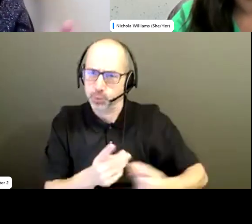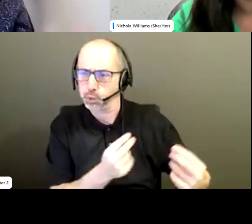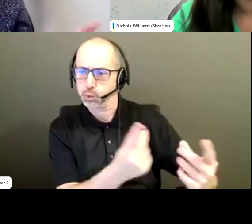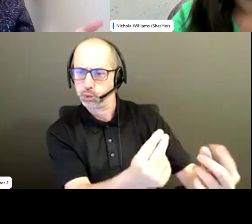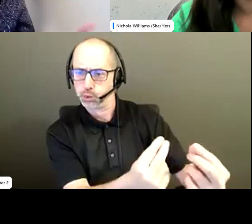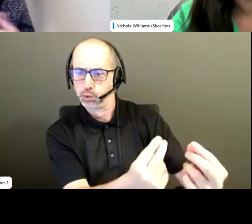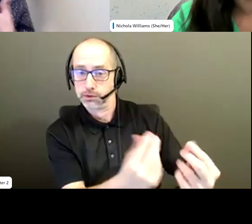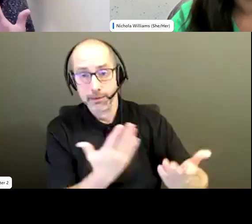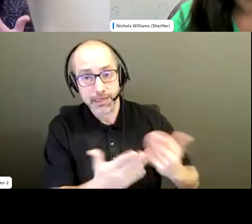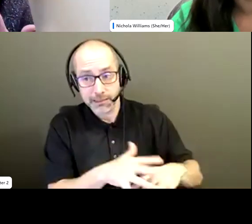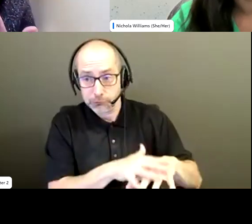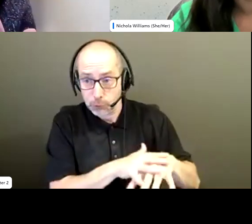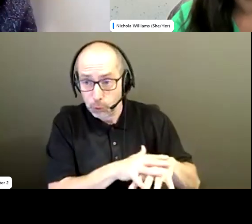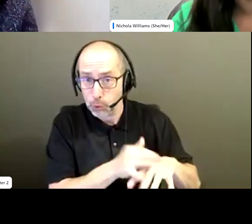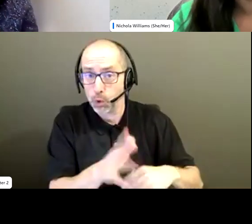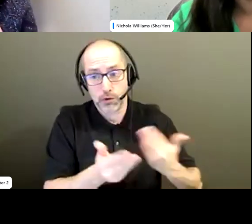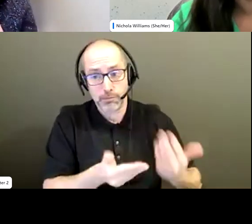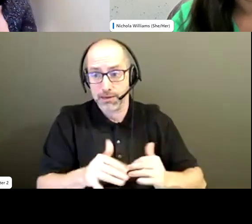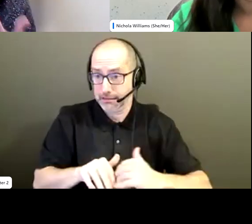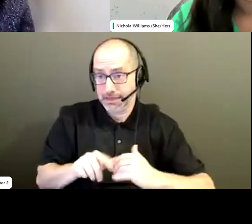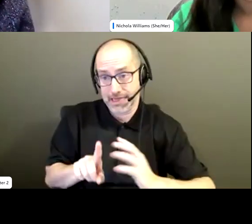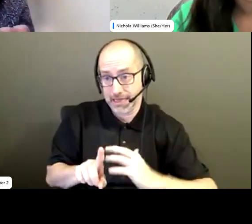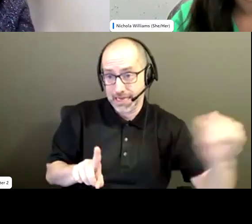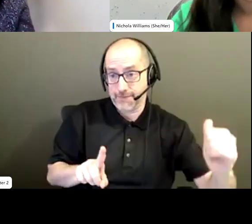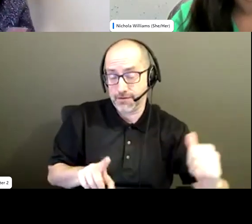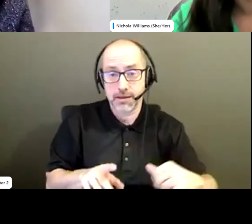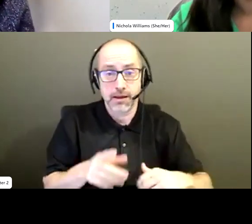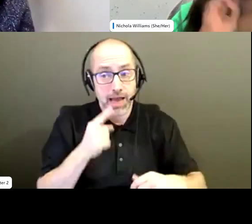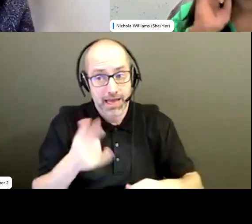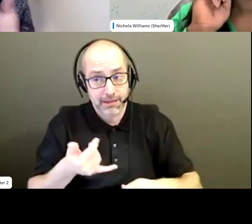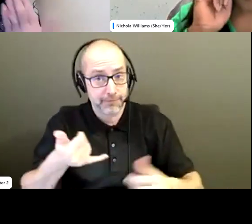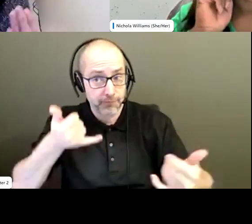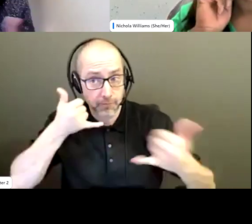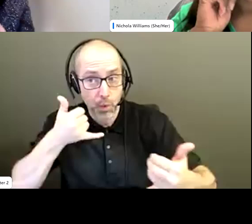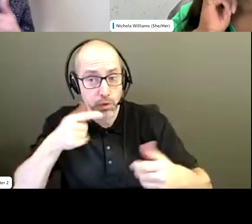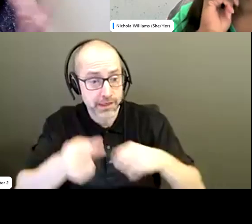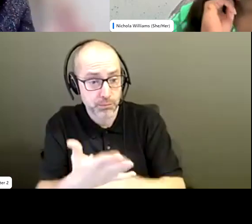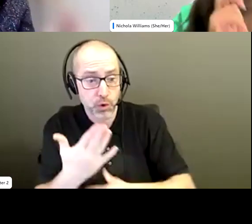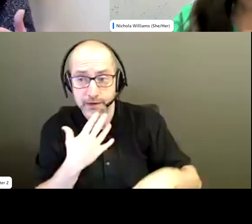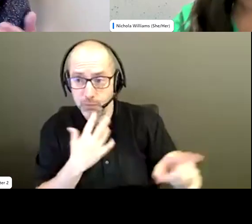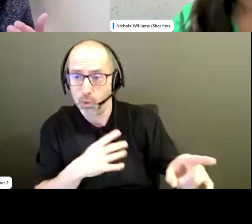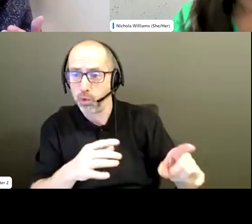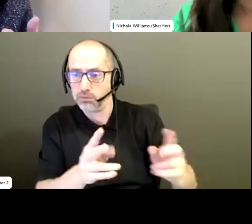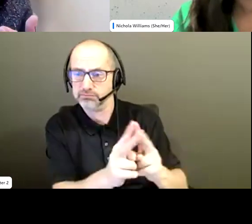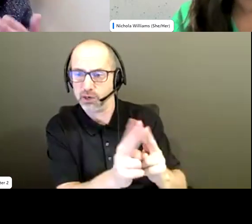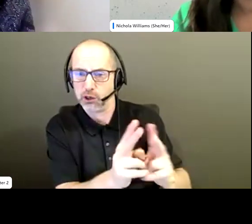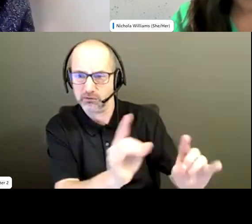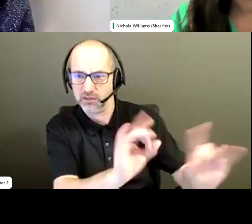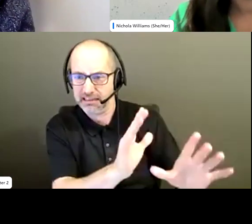Someone may leave. I had a phone call this morning, and it was an intimate partner violence. It was a male that was